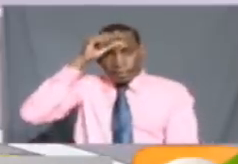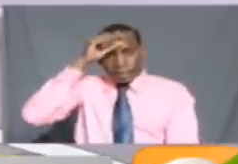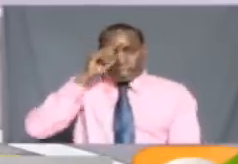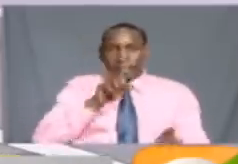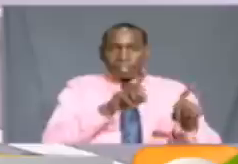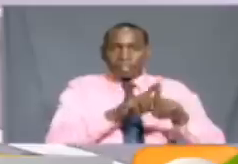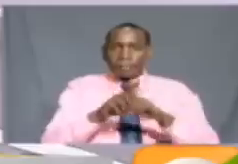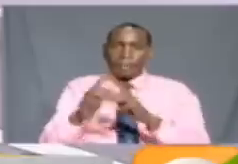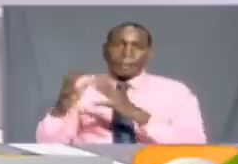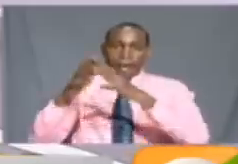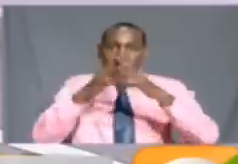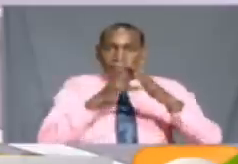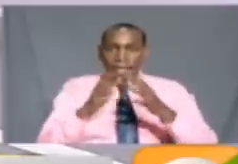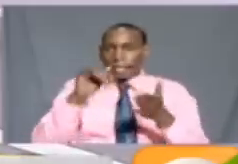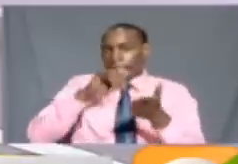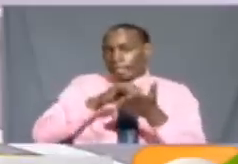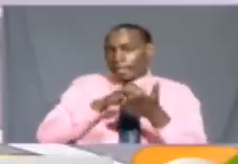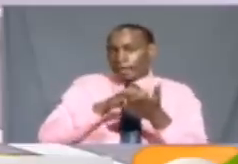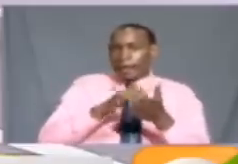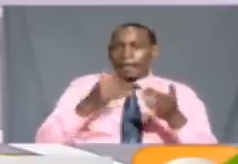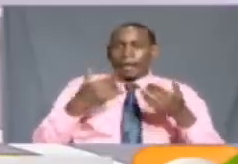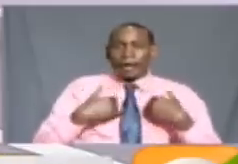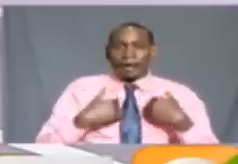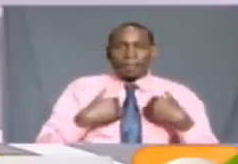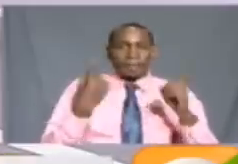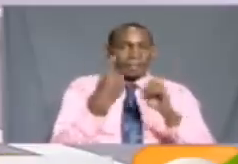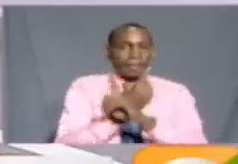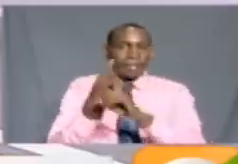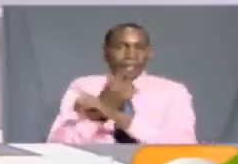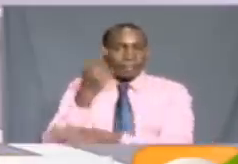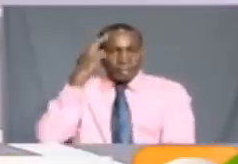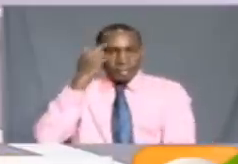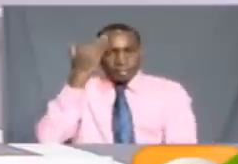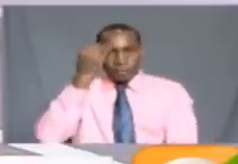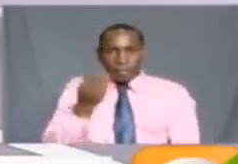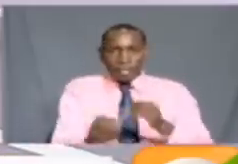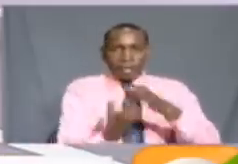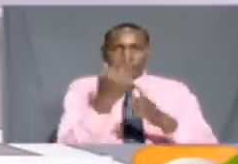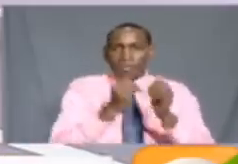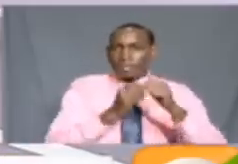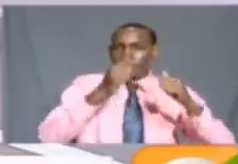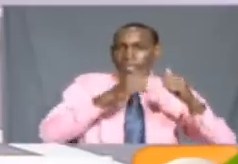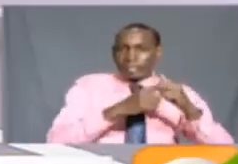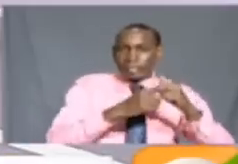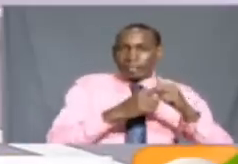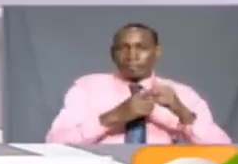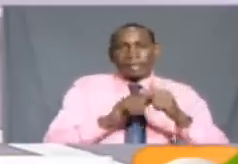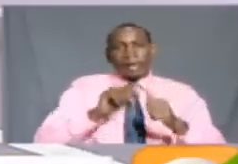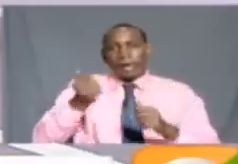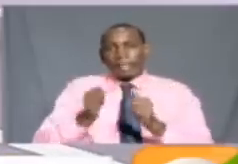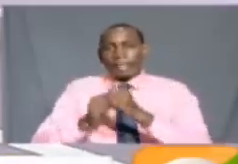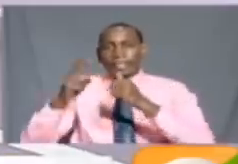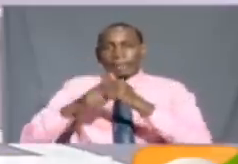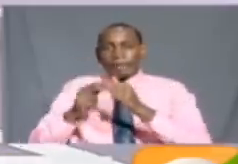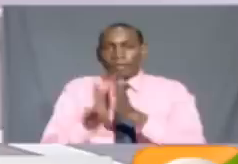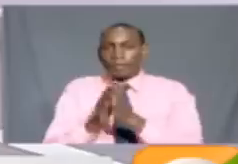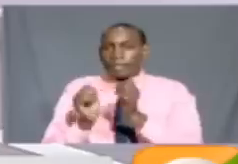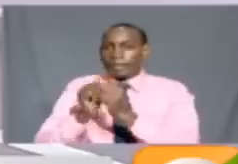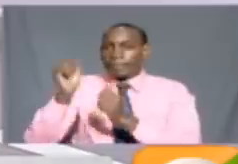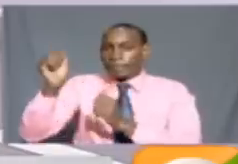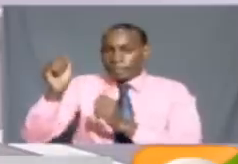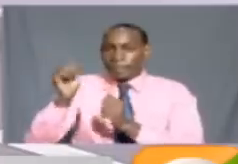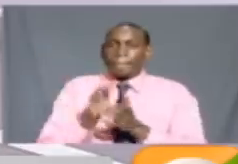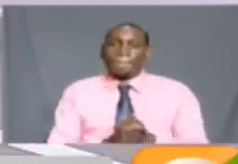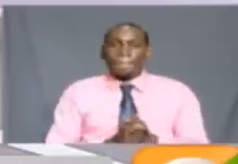in the United States, that have various reasons why they set at 16, at 17, at 15.